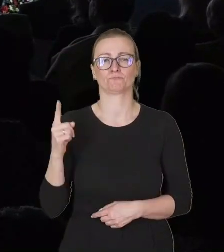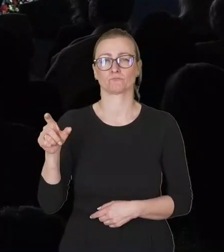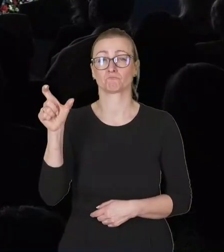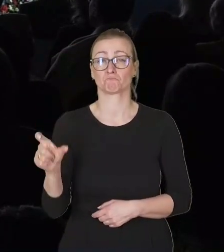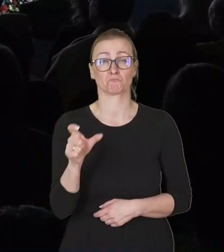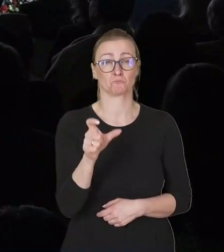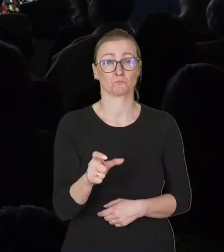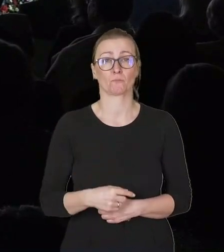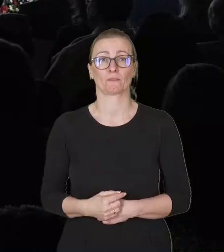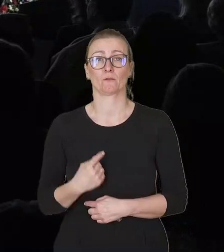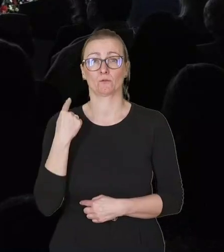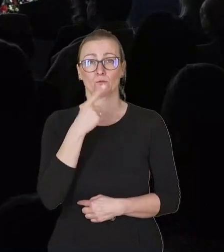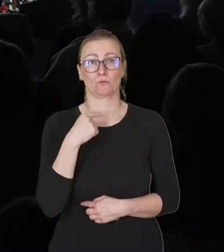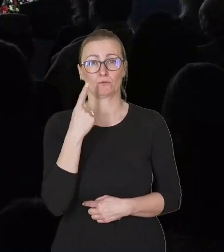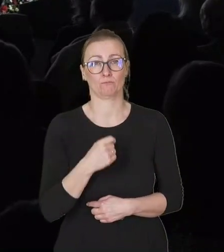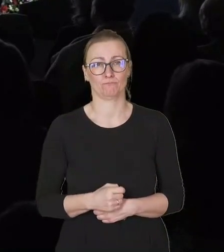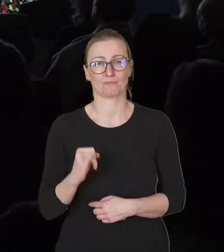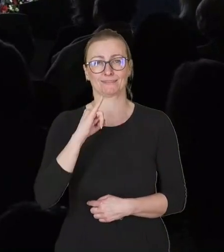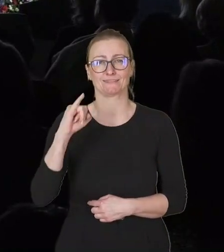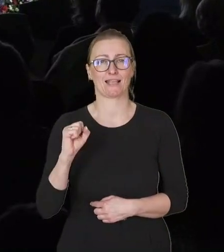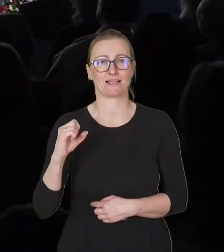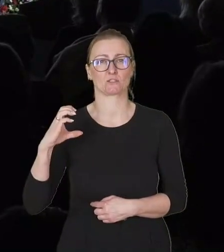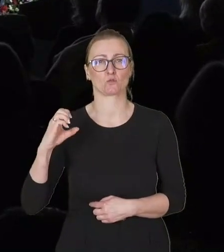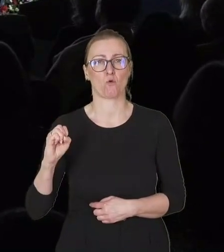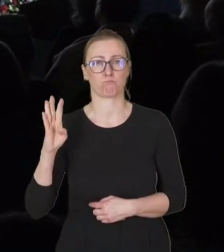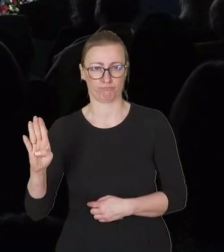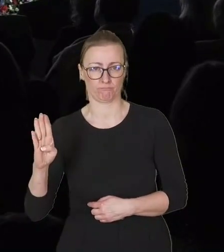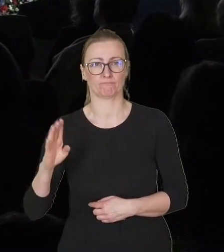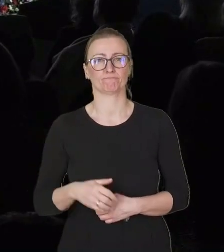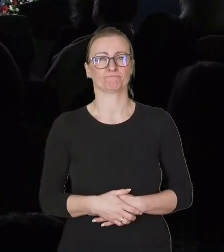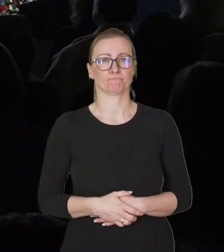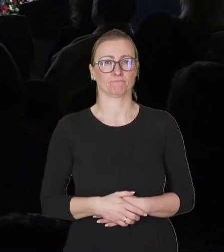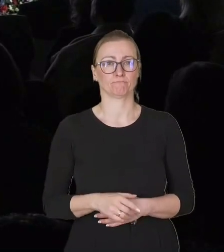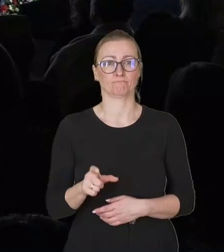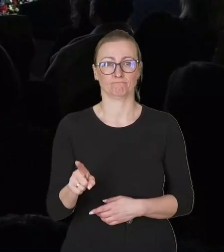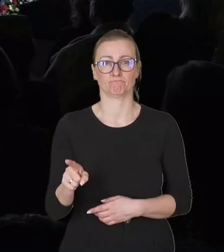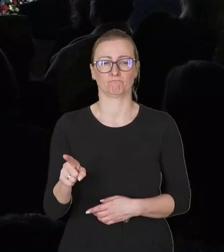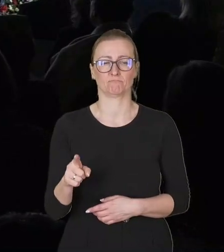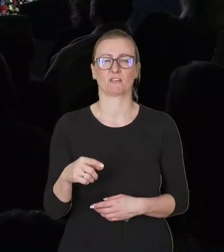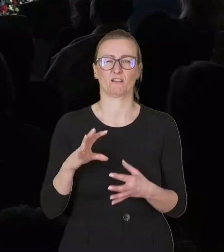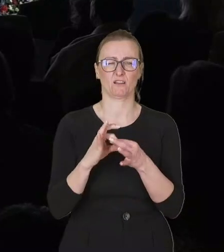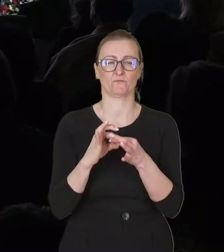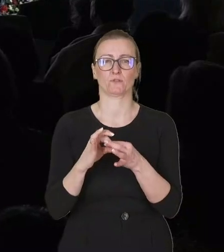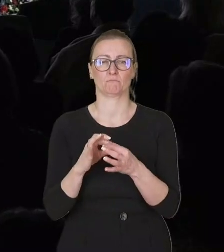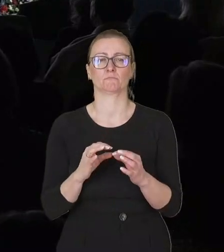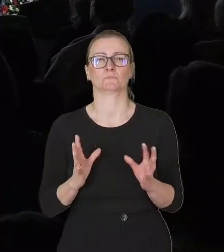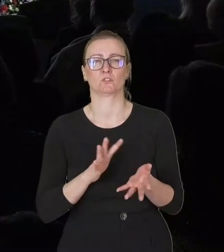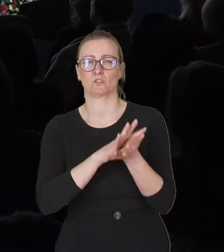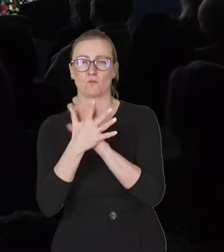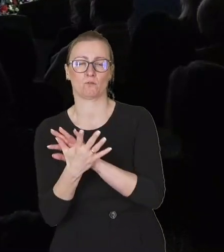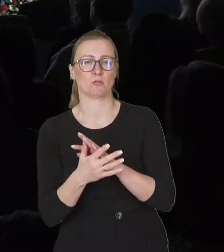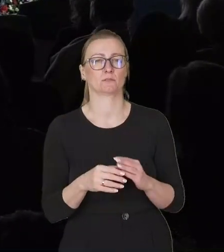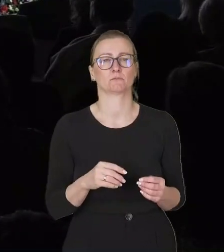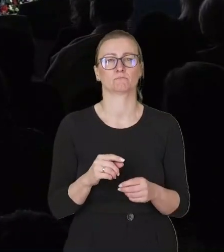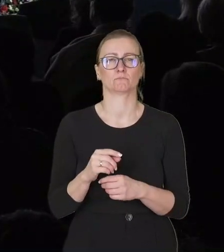Vice President, Policy Royal Swedish Academy of Engineering and Science. I'm very happy to have Michael here because we also